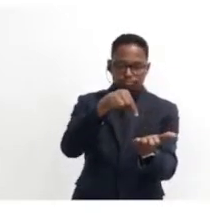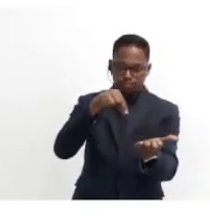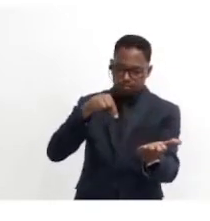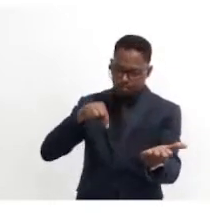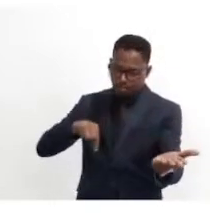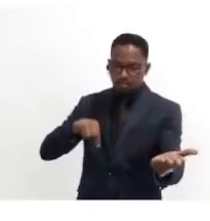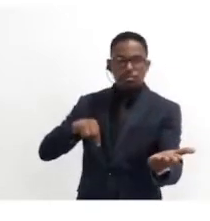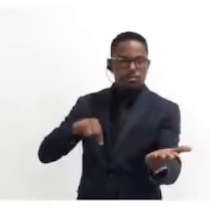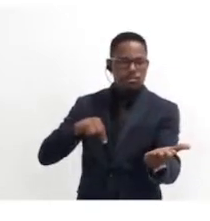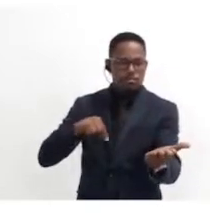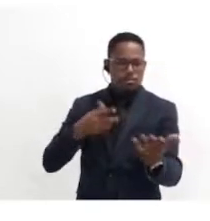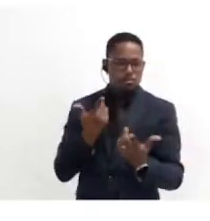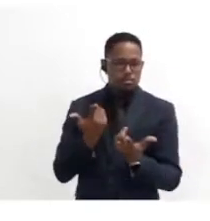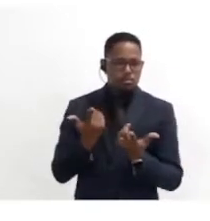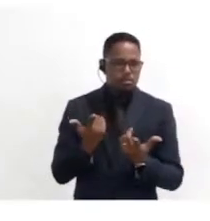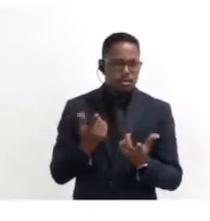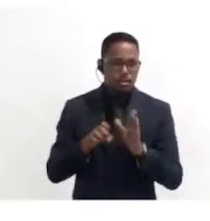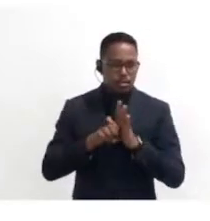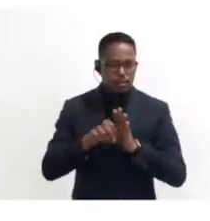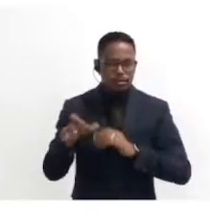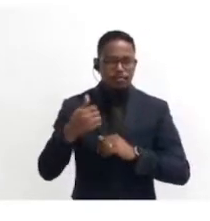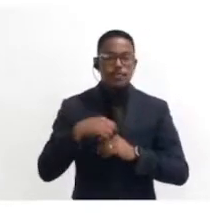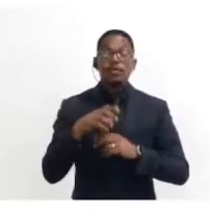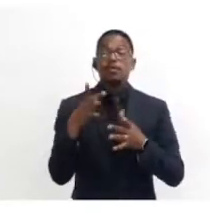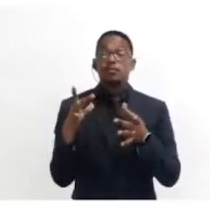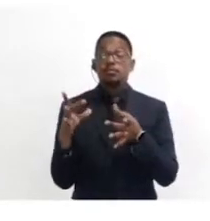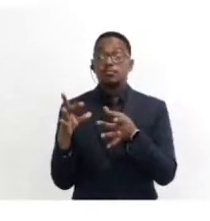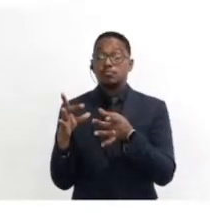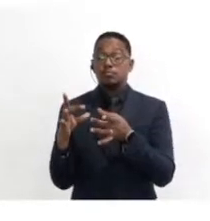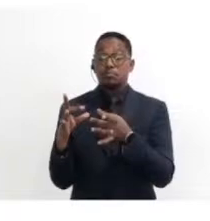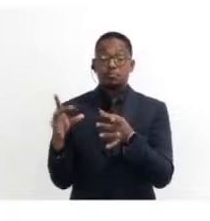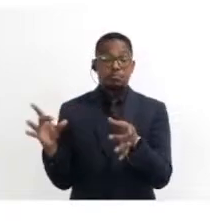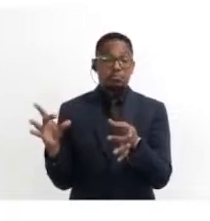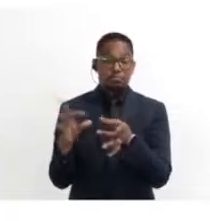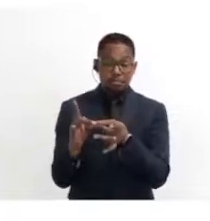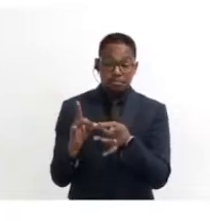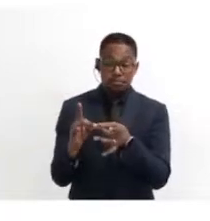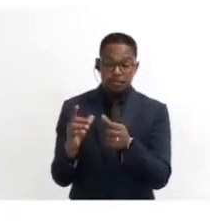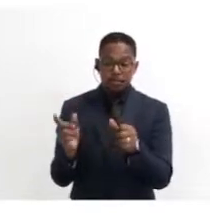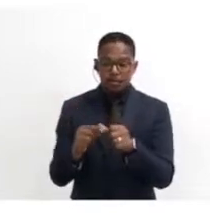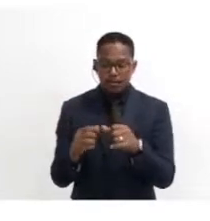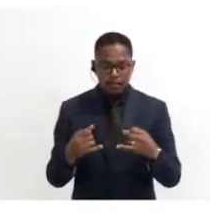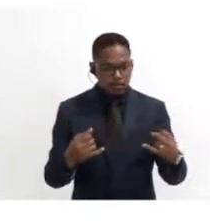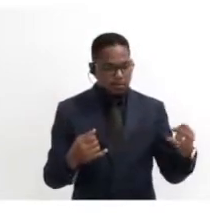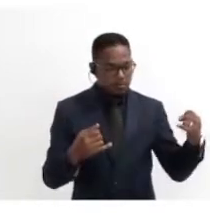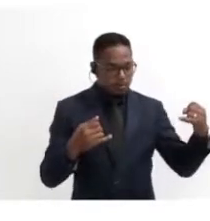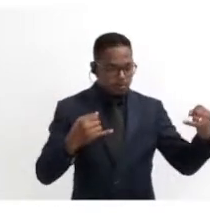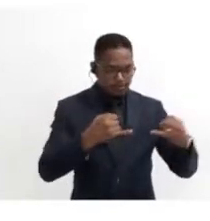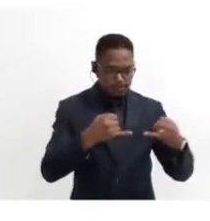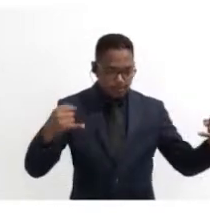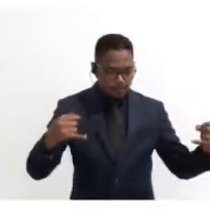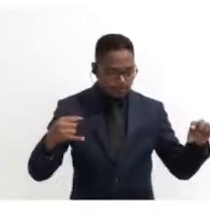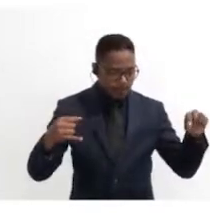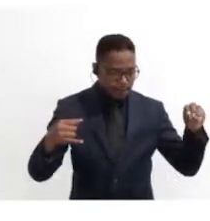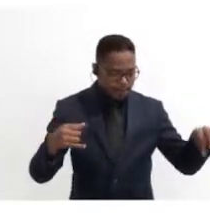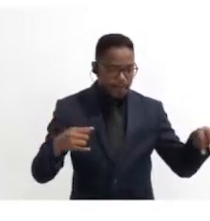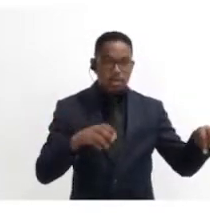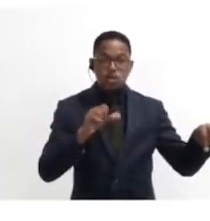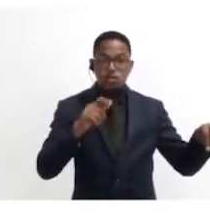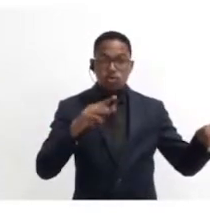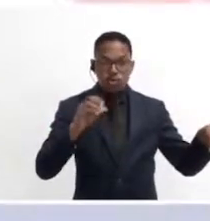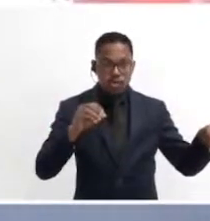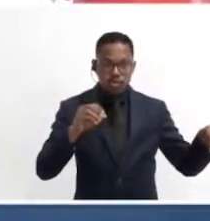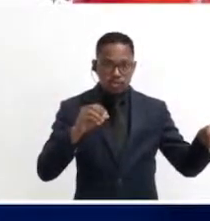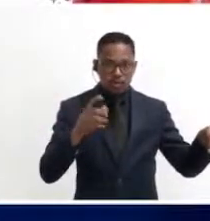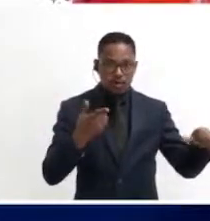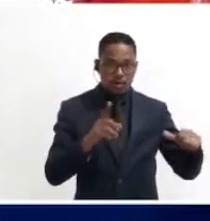of bonding from the bond pad to the substrate, we reverse it. We bond from the substrate to the